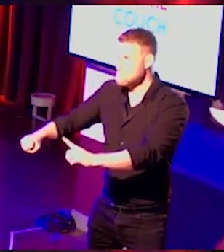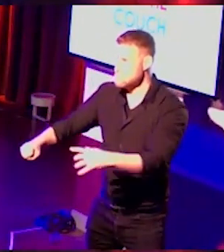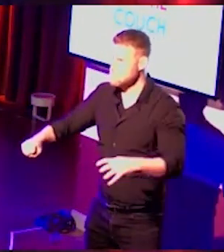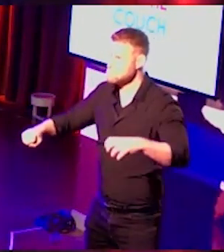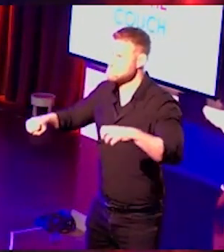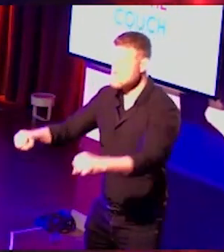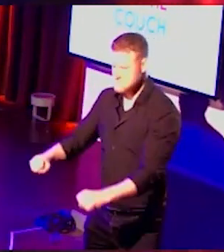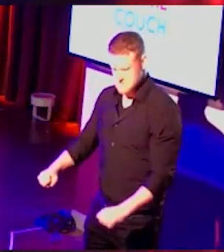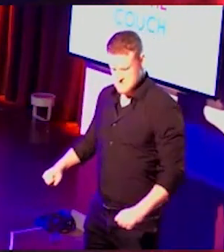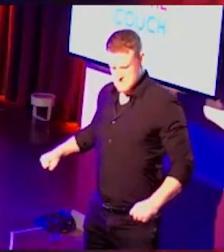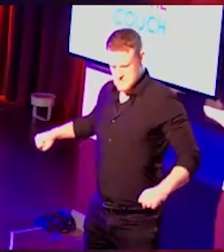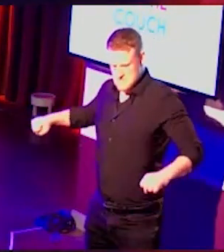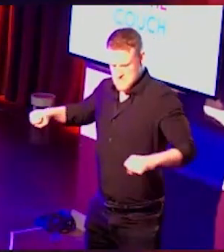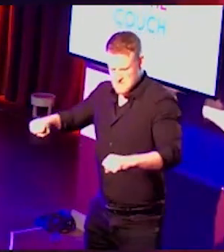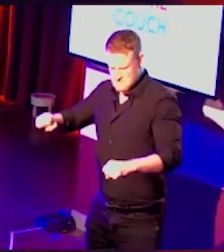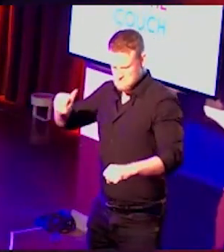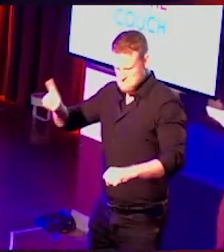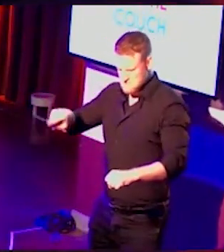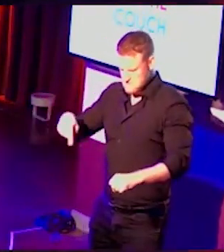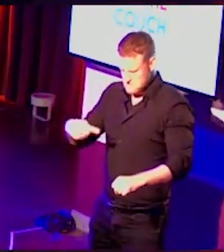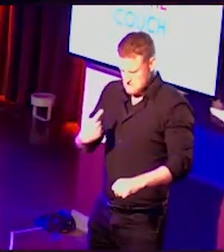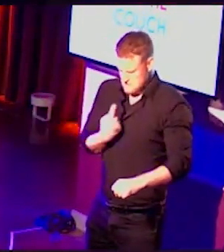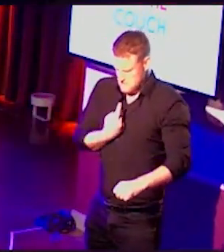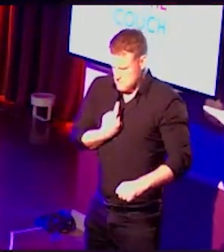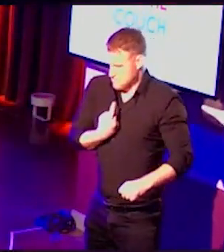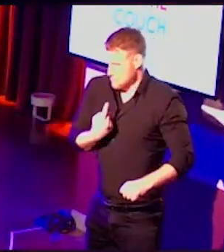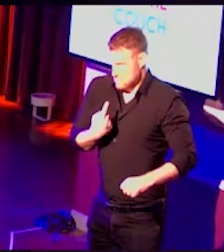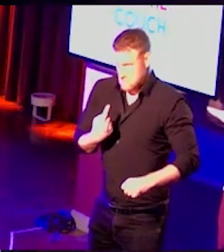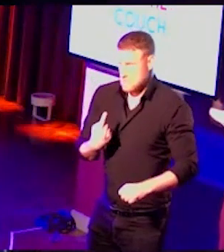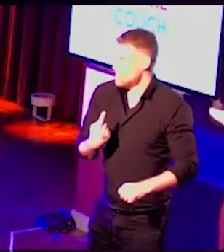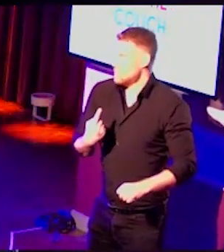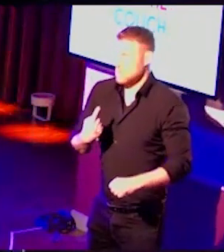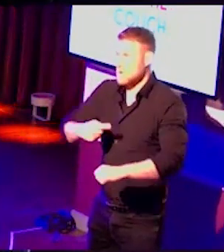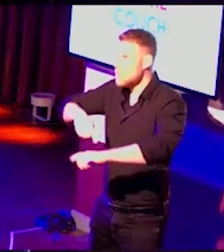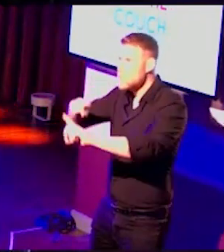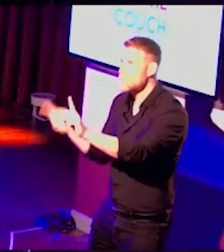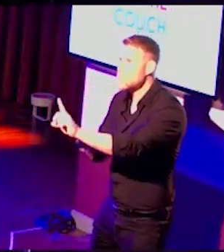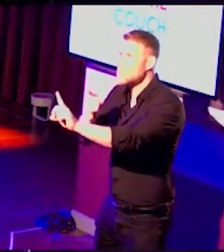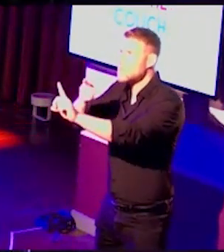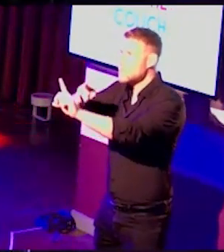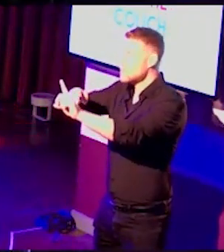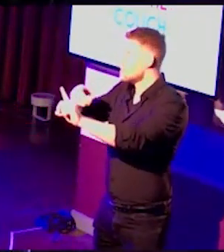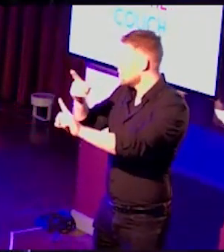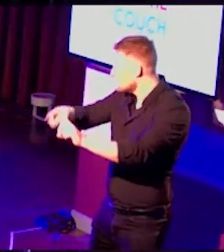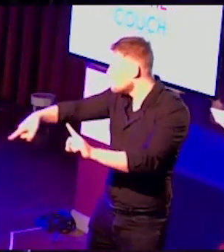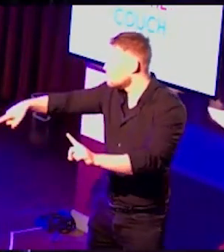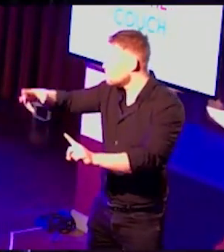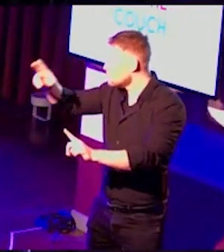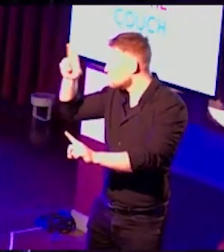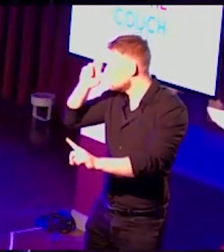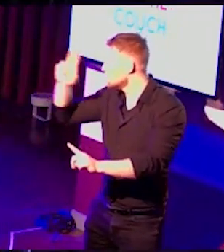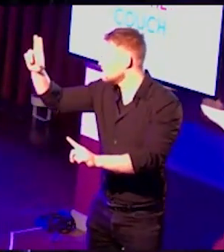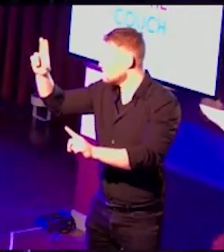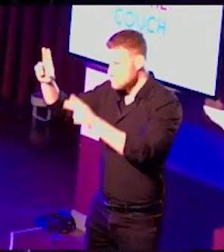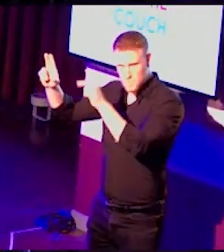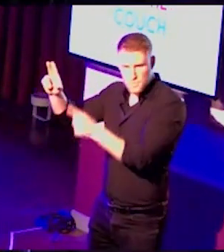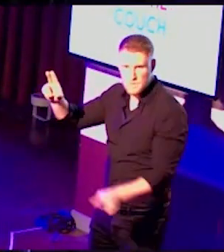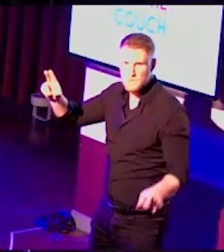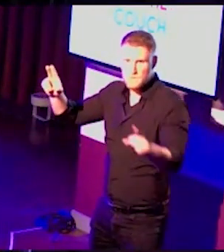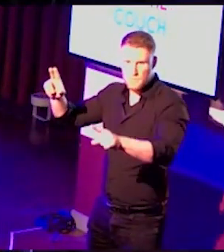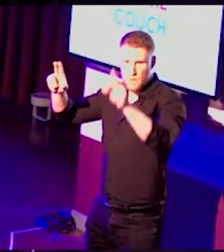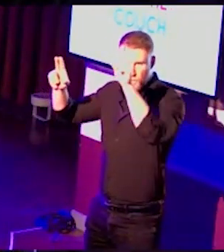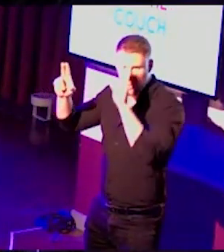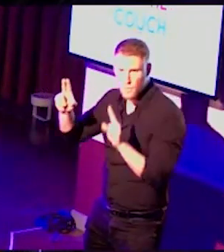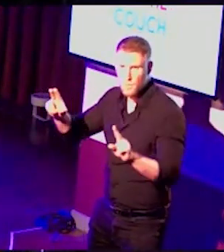not alone. We all are sworn unto this quest. Are you heroes? Are you heroes? Are